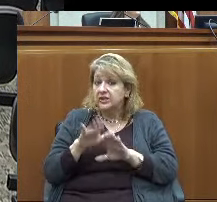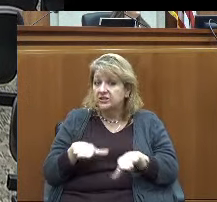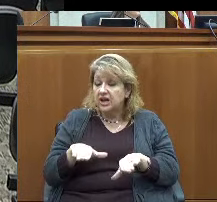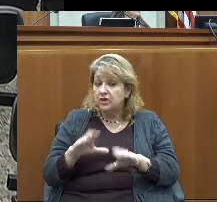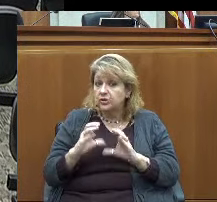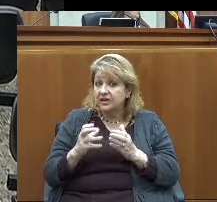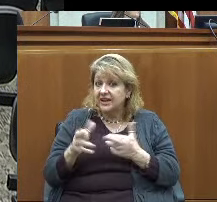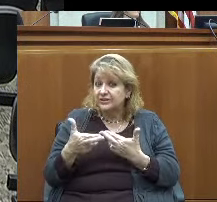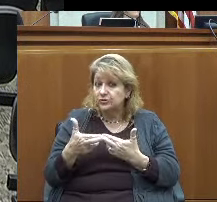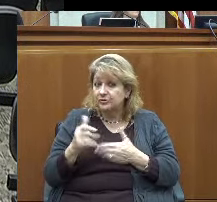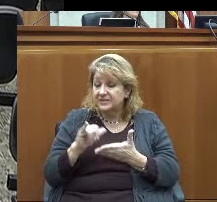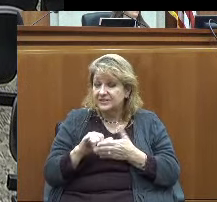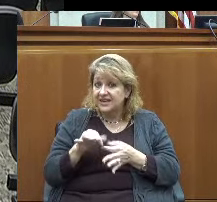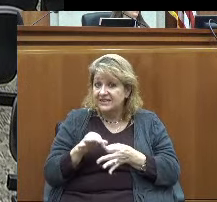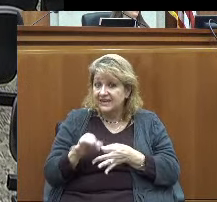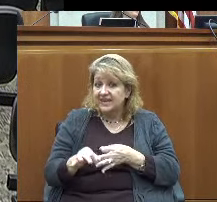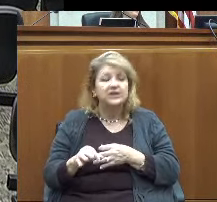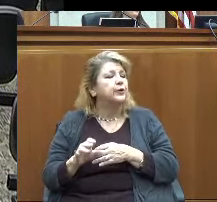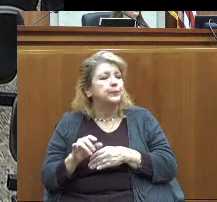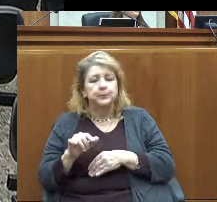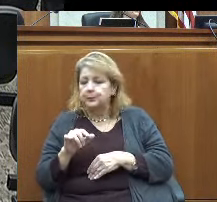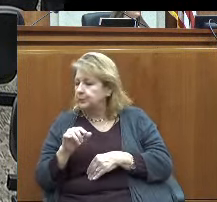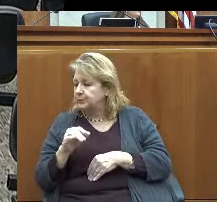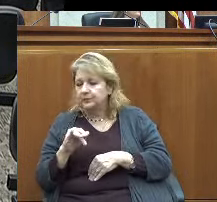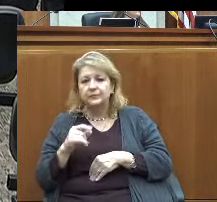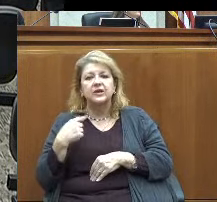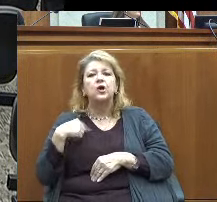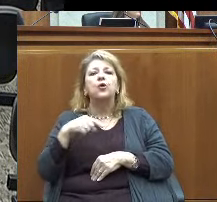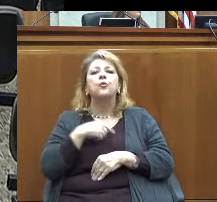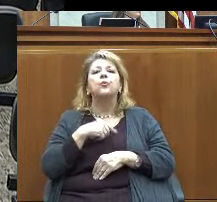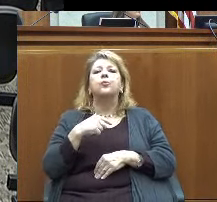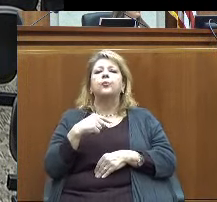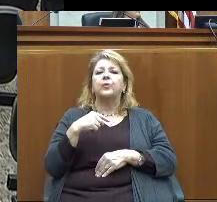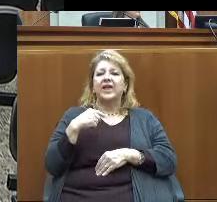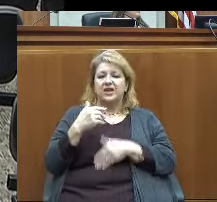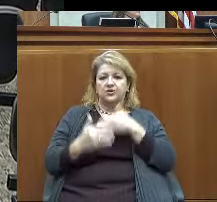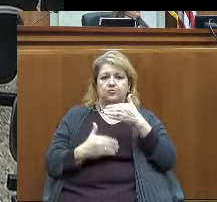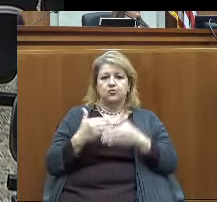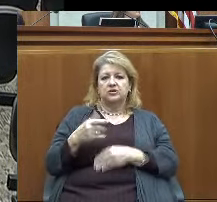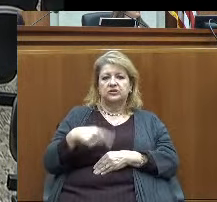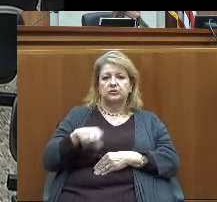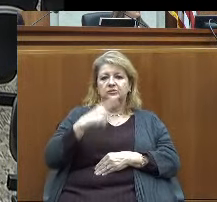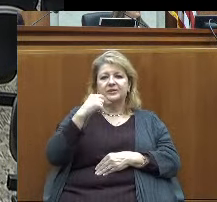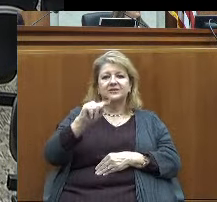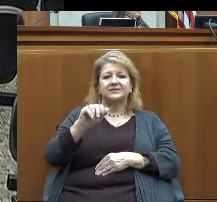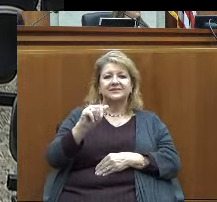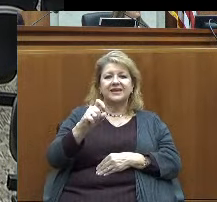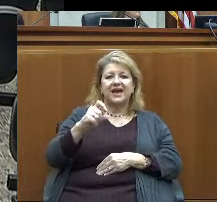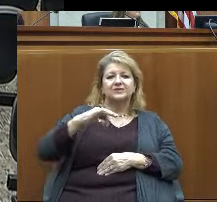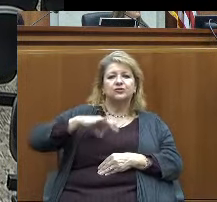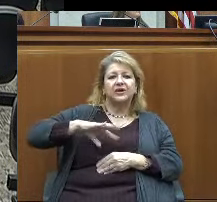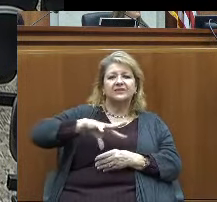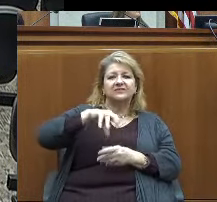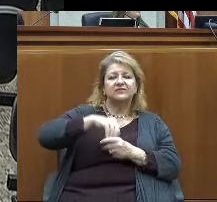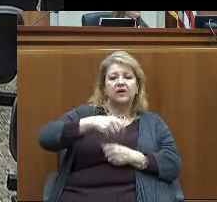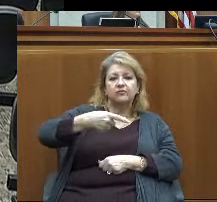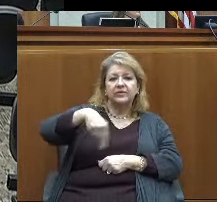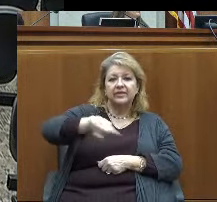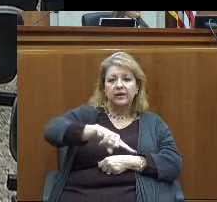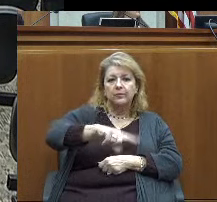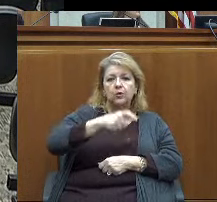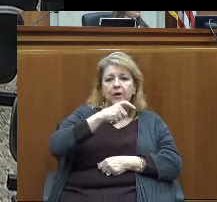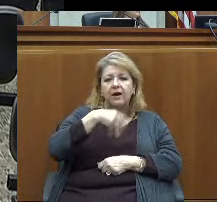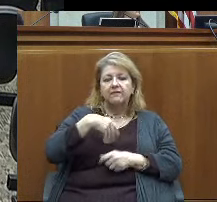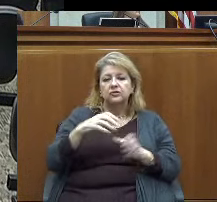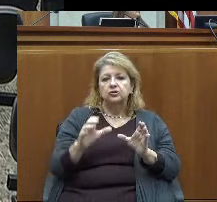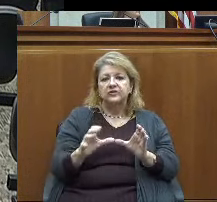classrooms? No, that has to do with, we had to process those because there's tax credits involved for some of those individuals who hold those